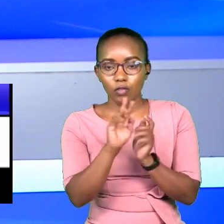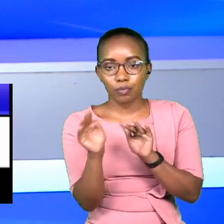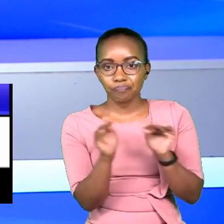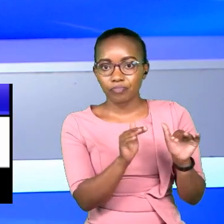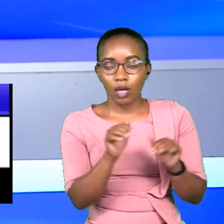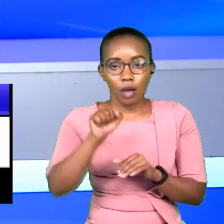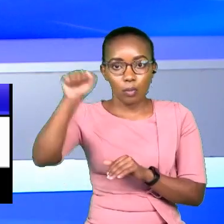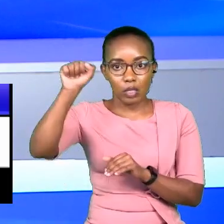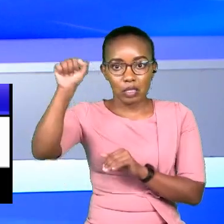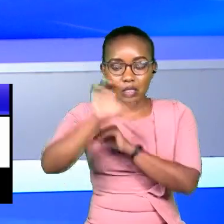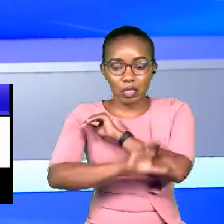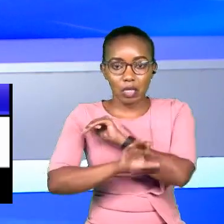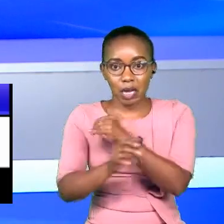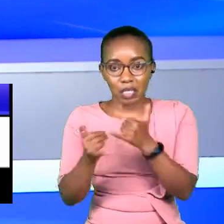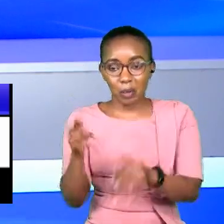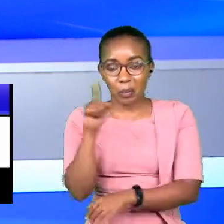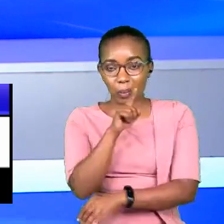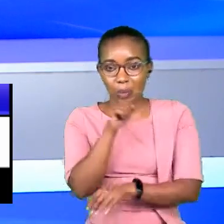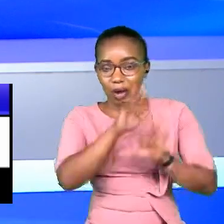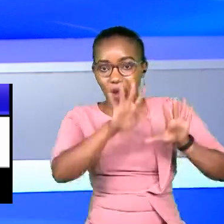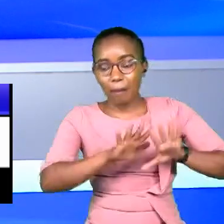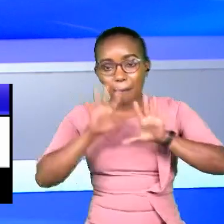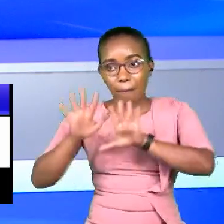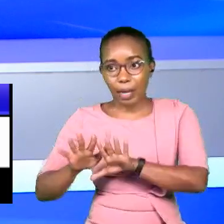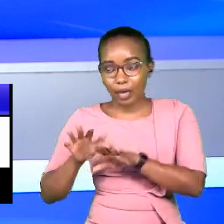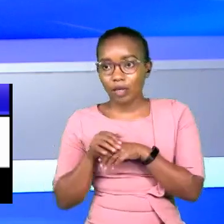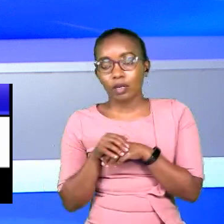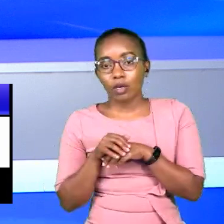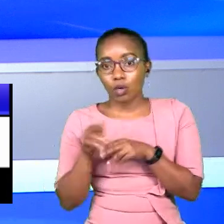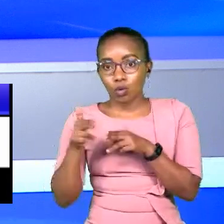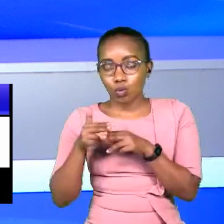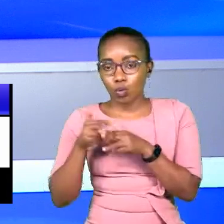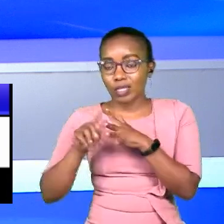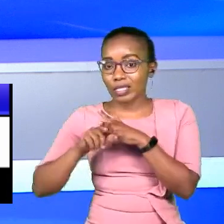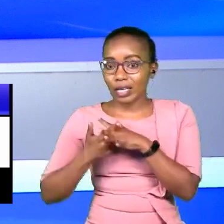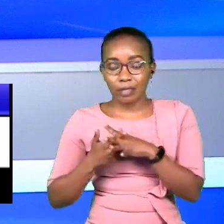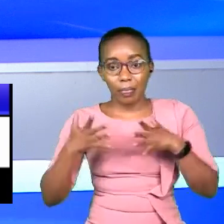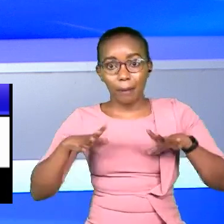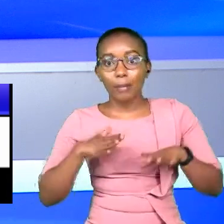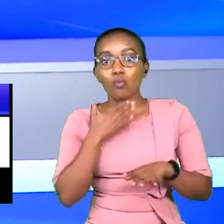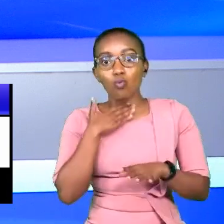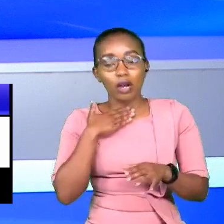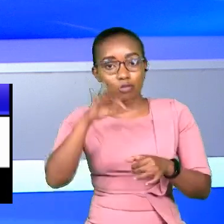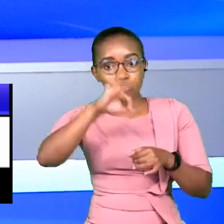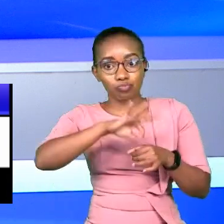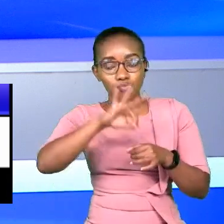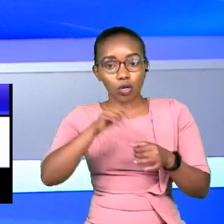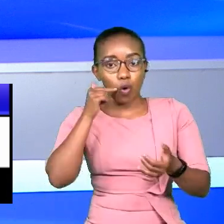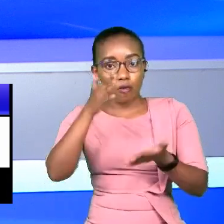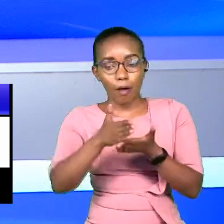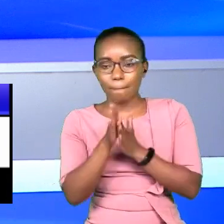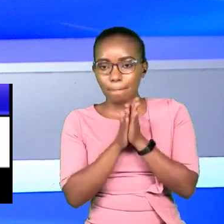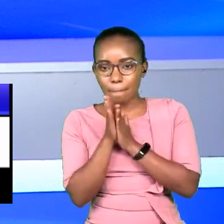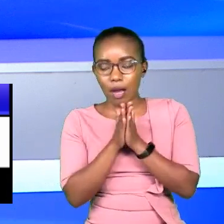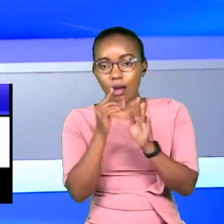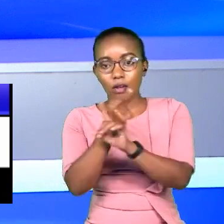Political temperatures in the country are rising as a campaigning period approaches, and those who aspire to be elected are declaring their interest in